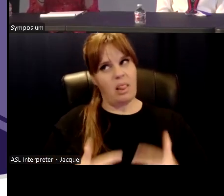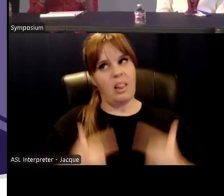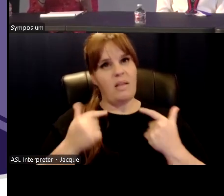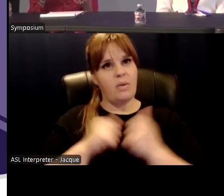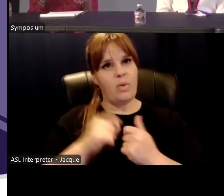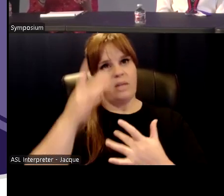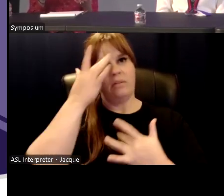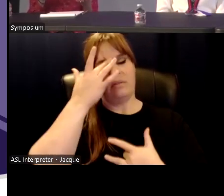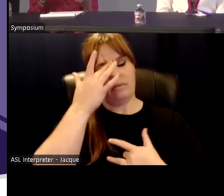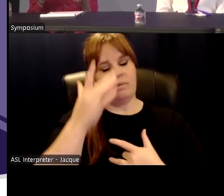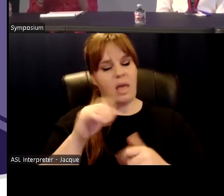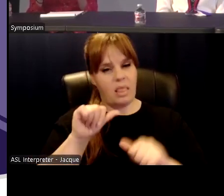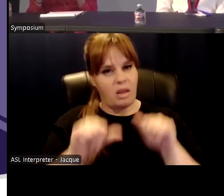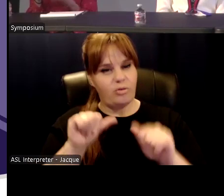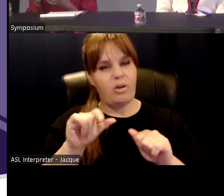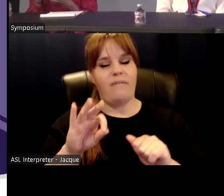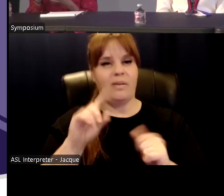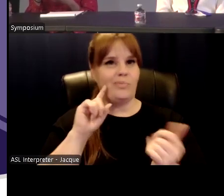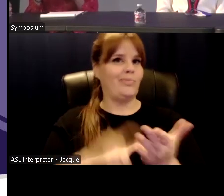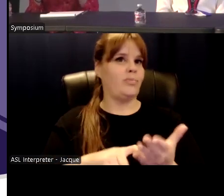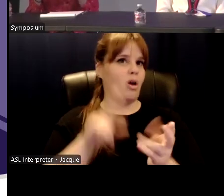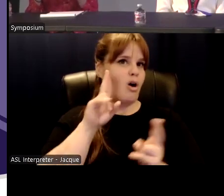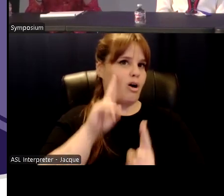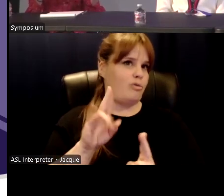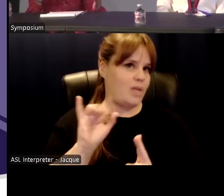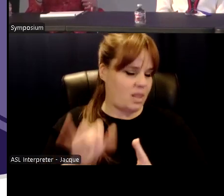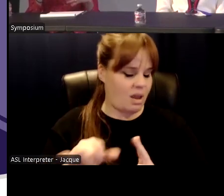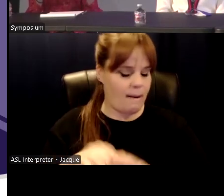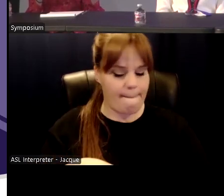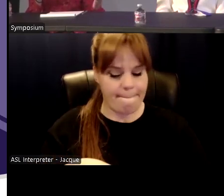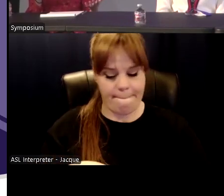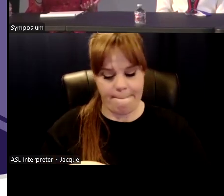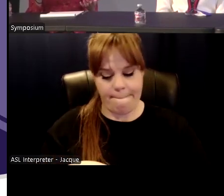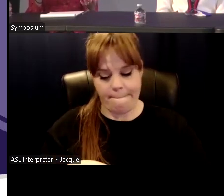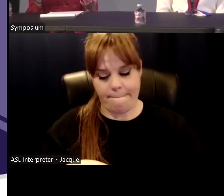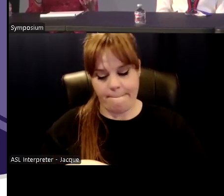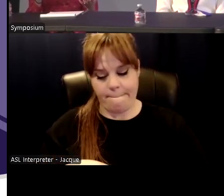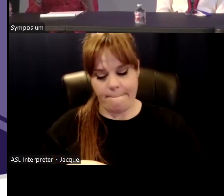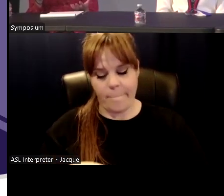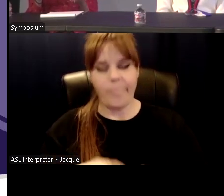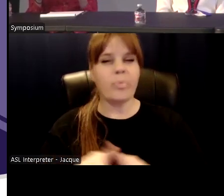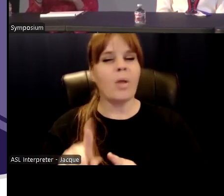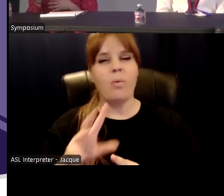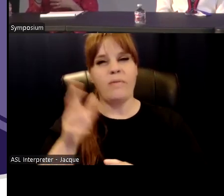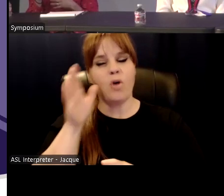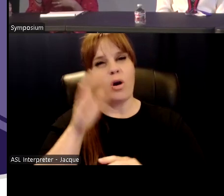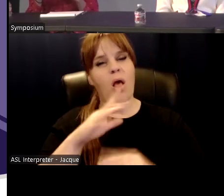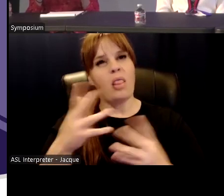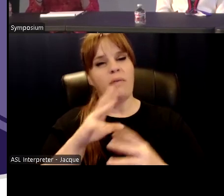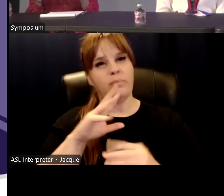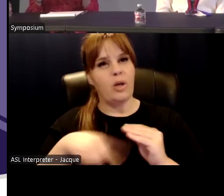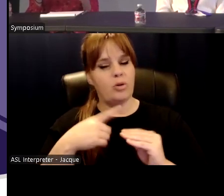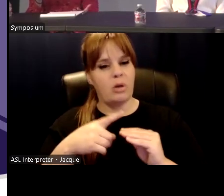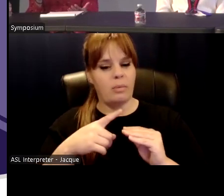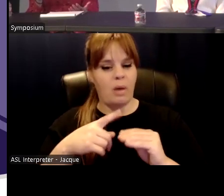and acknowledging that, and at the same time, as we talked about, and you heard a lot of speakers talk about, what do I value, what brings